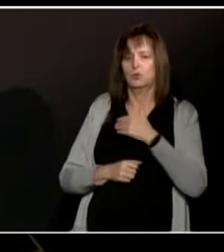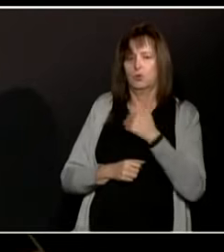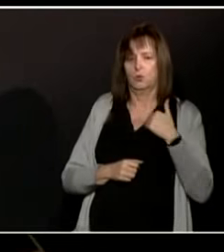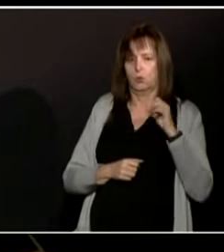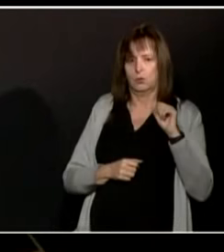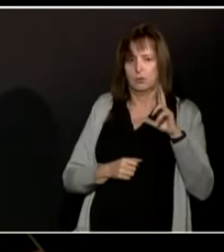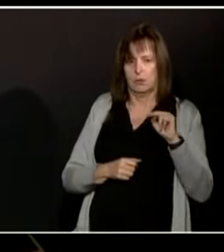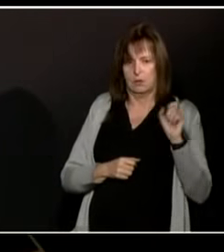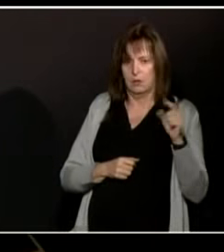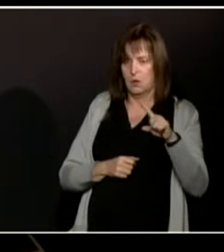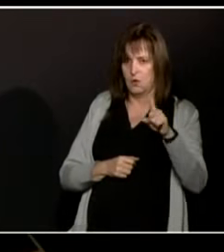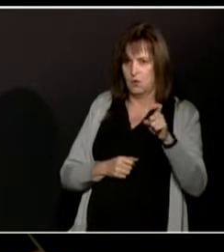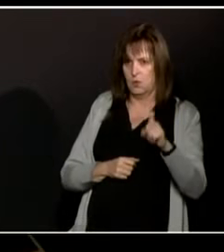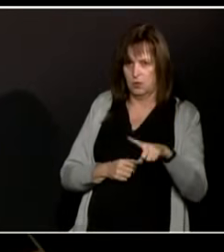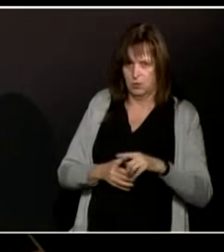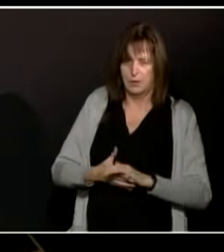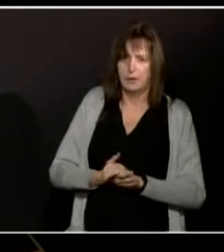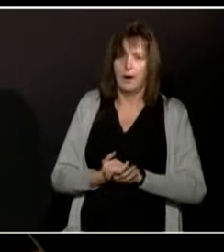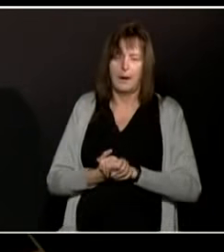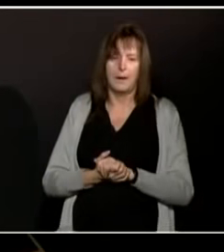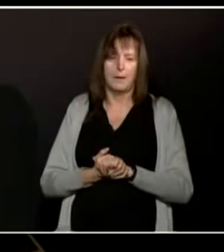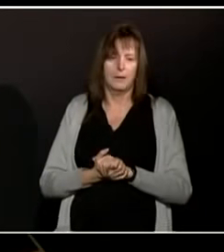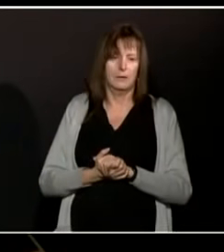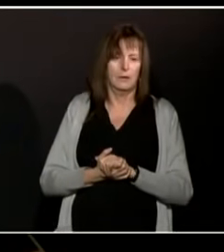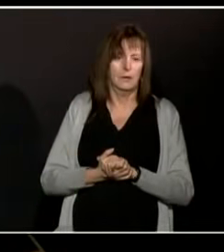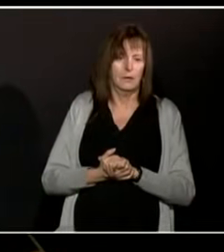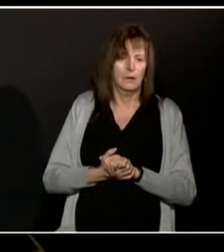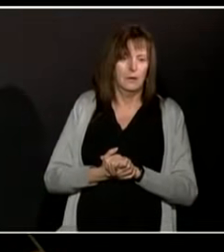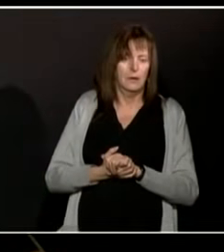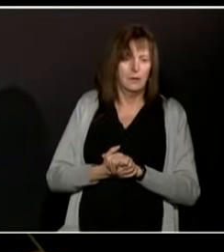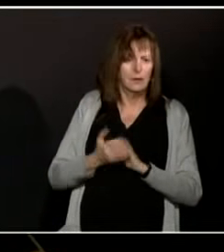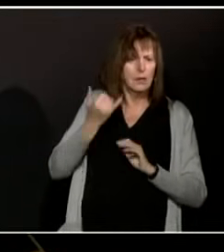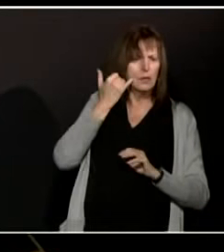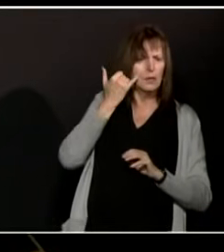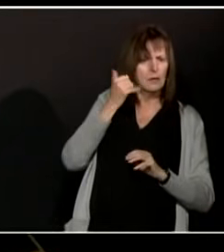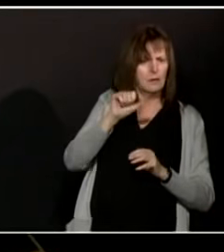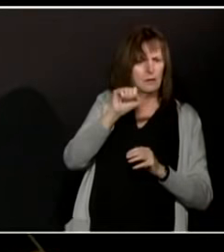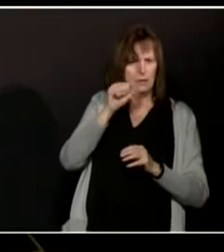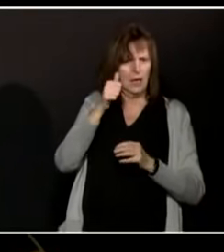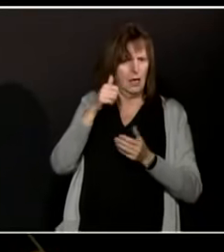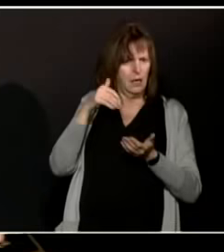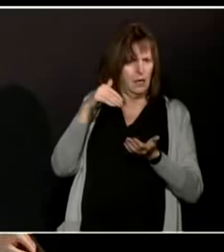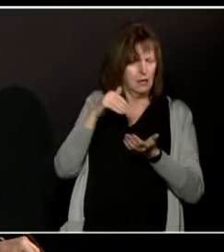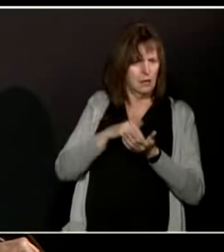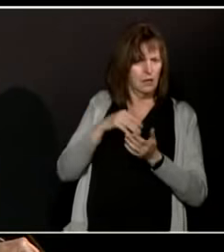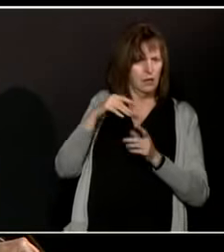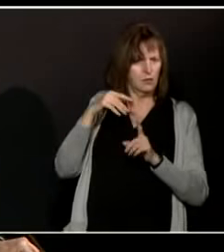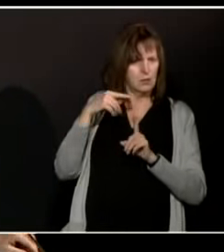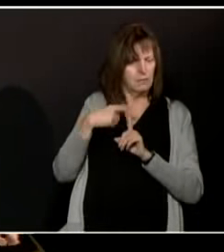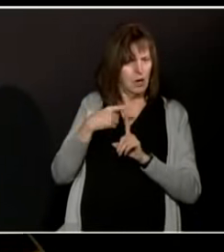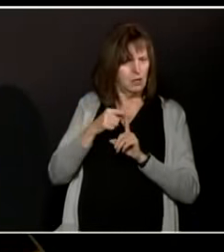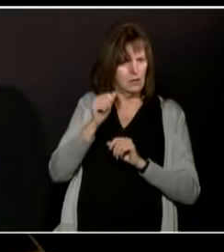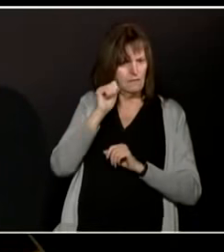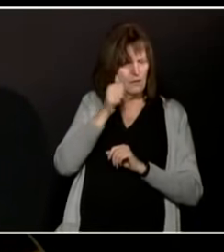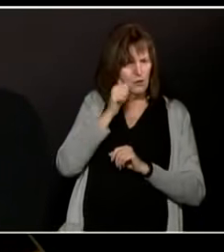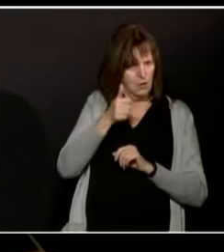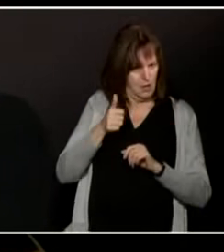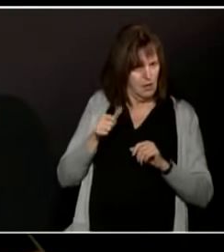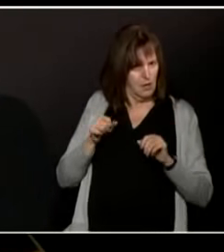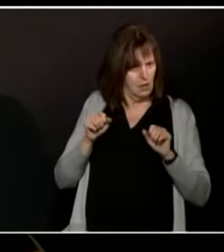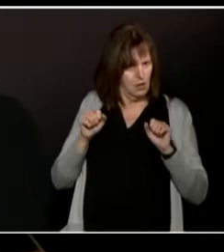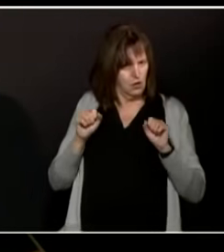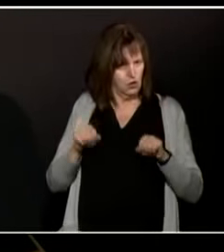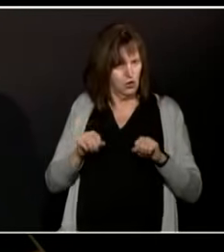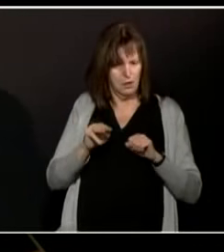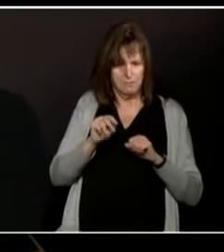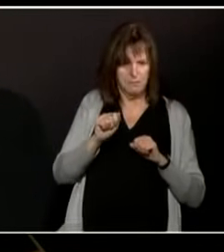If we hit 10,000 cases a day, a not unlikely scenario in May or June under your modeling, what does our